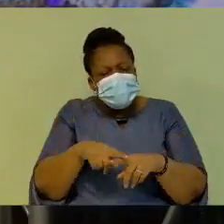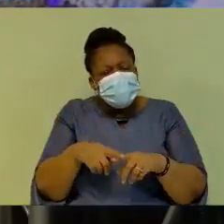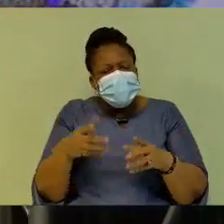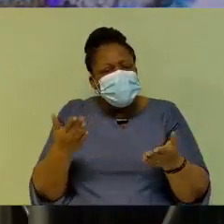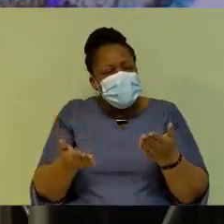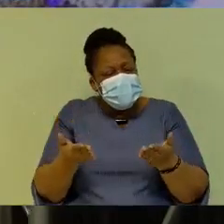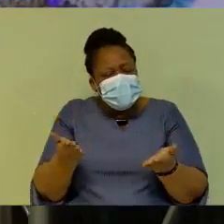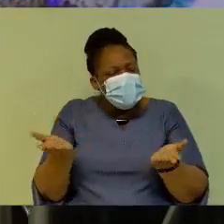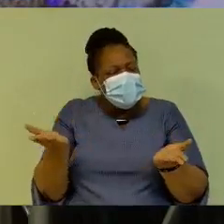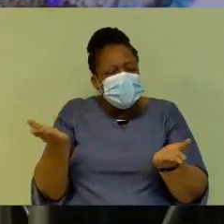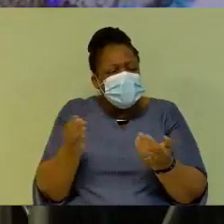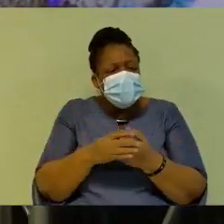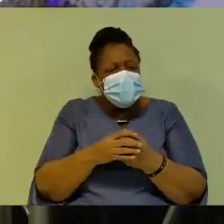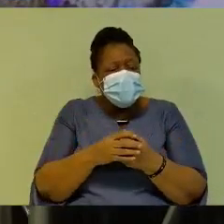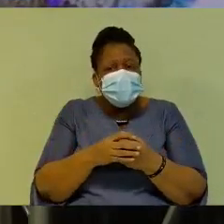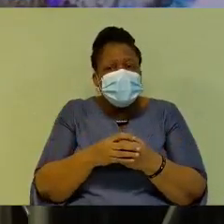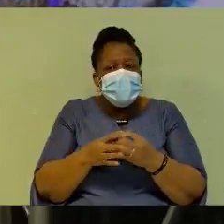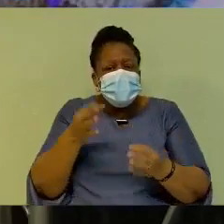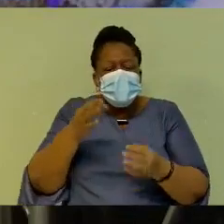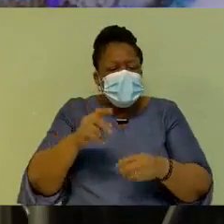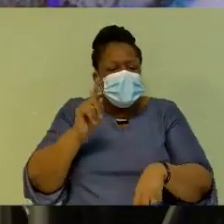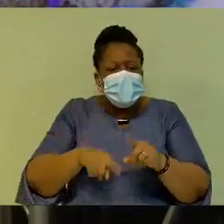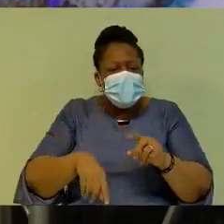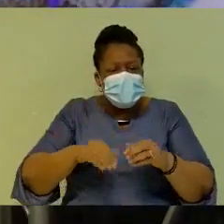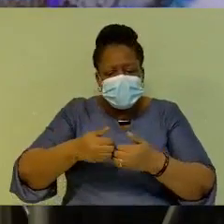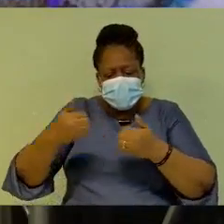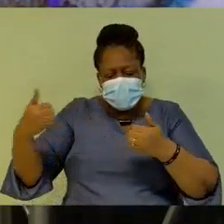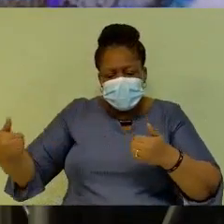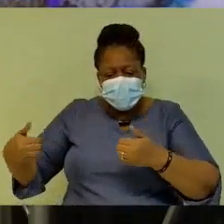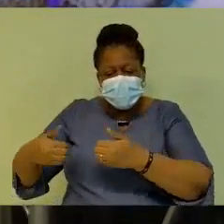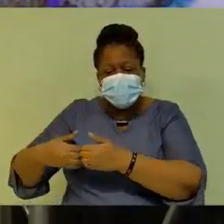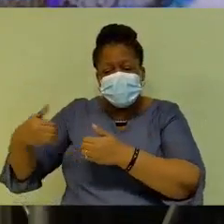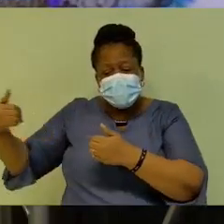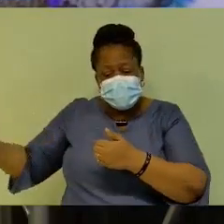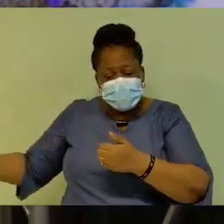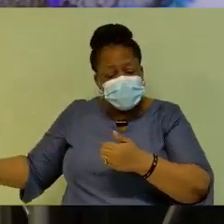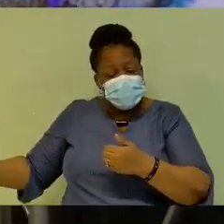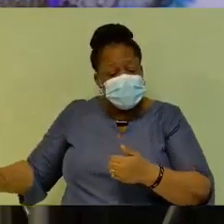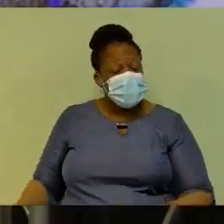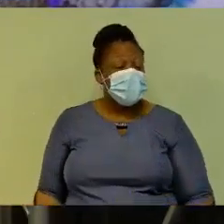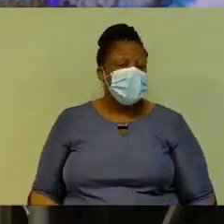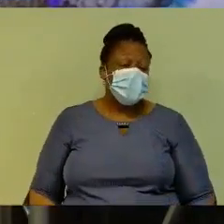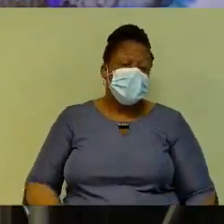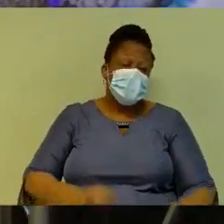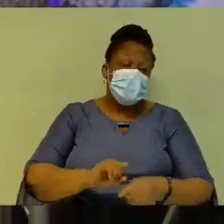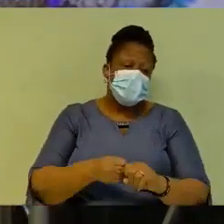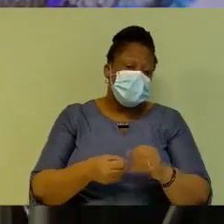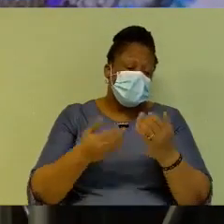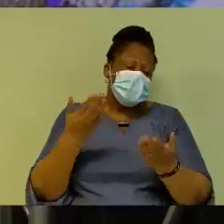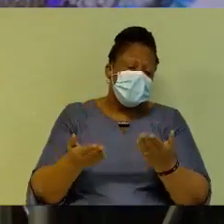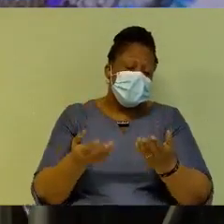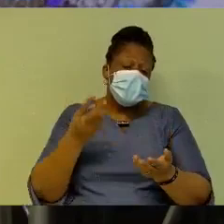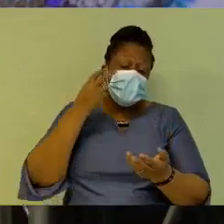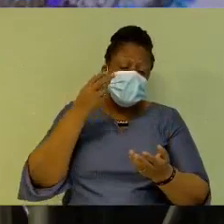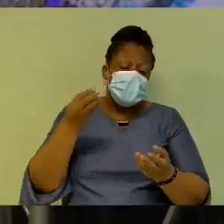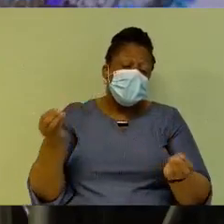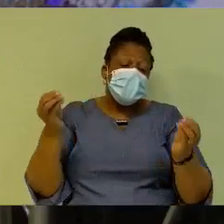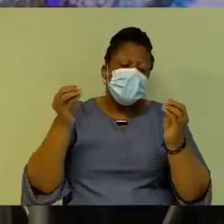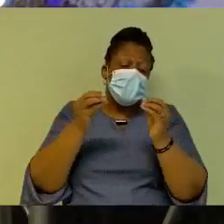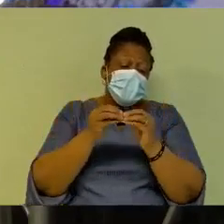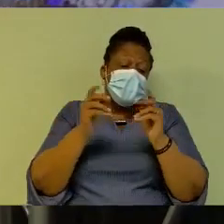responsibility and institute the social distancing, then we might see a resurgence of the disease, because we don't know if